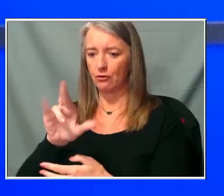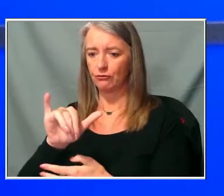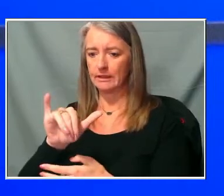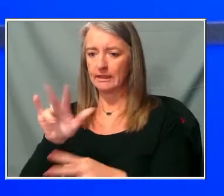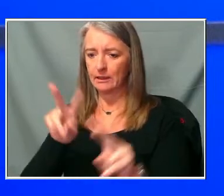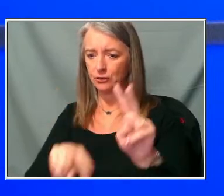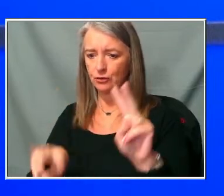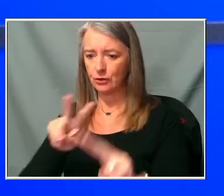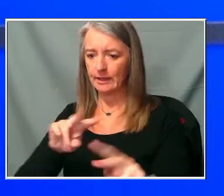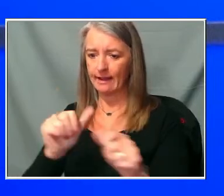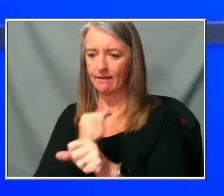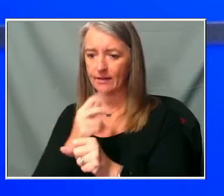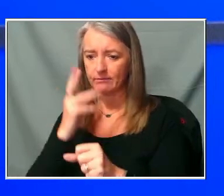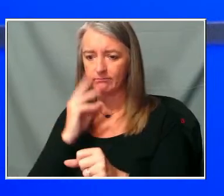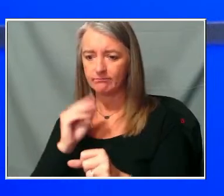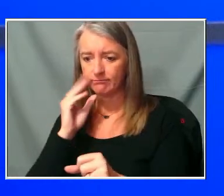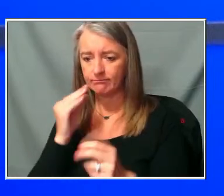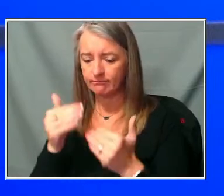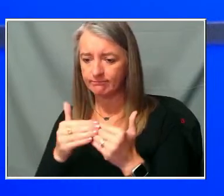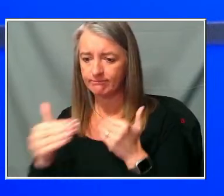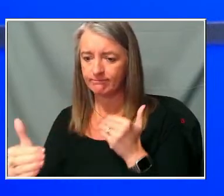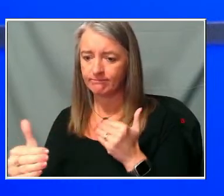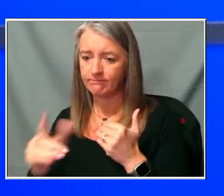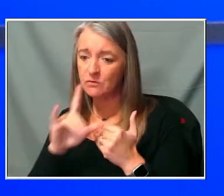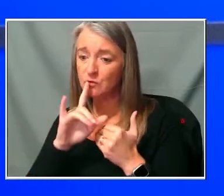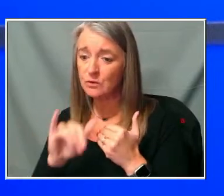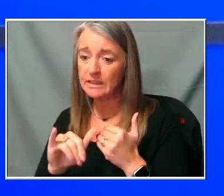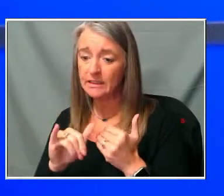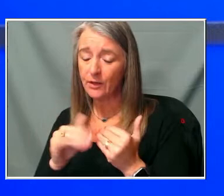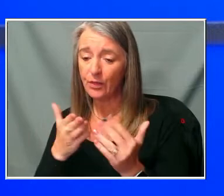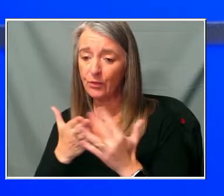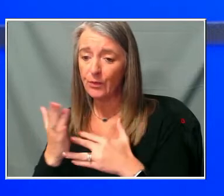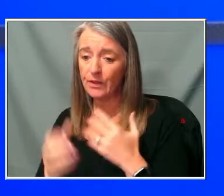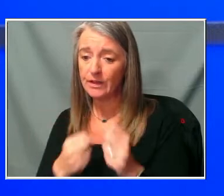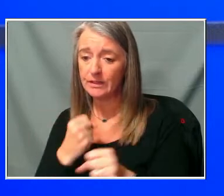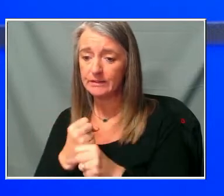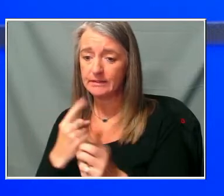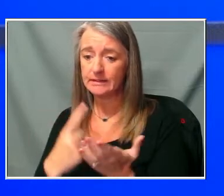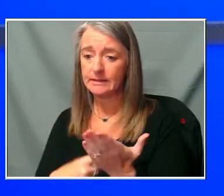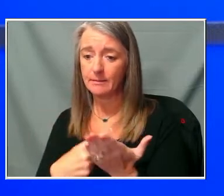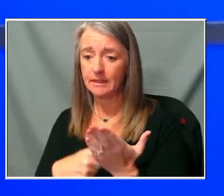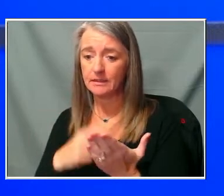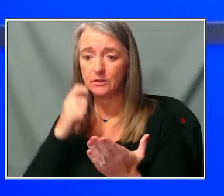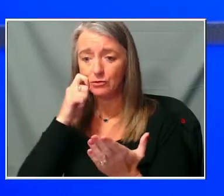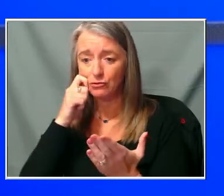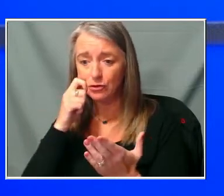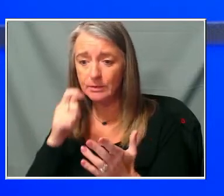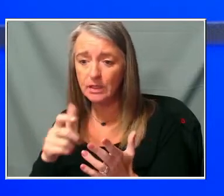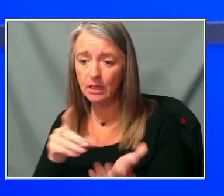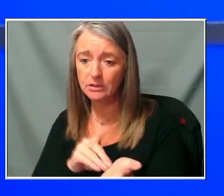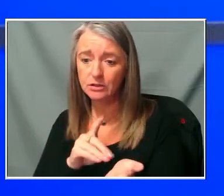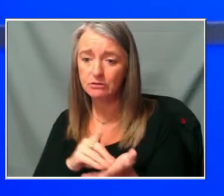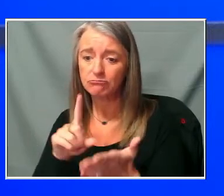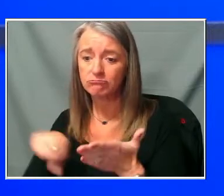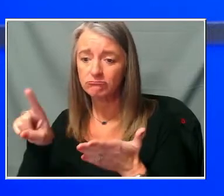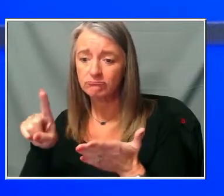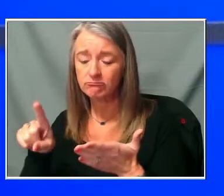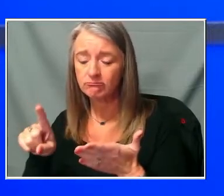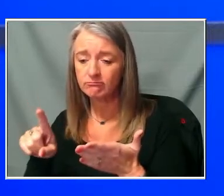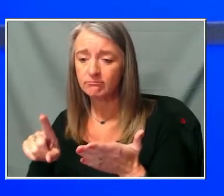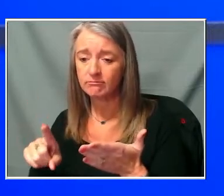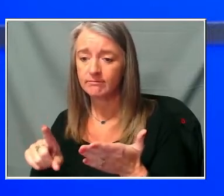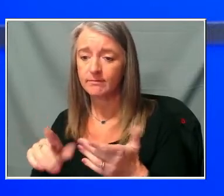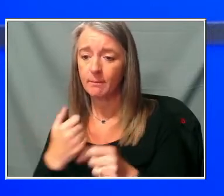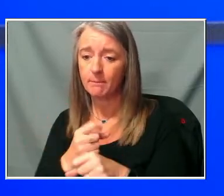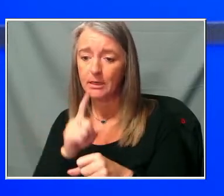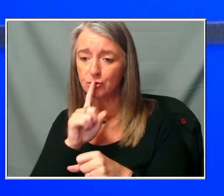you're experiencing and let's go from there. And it's even been throughout the years, something dermatology winds up, let's check your skin. We want to make sure